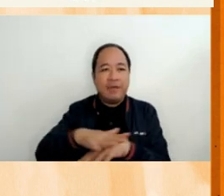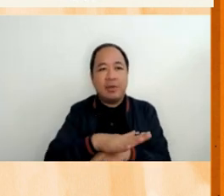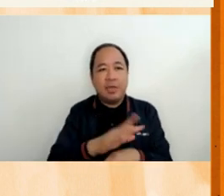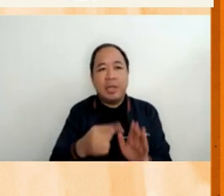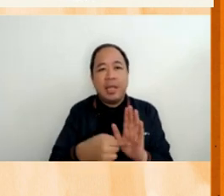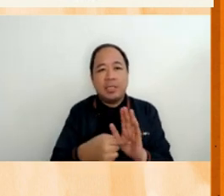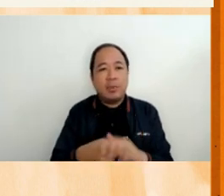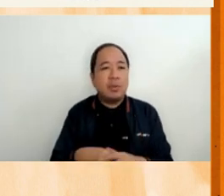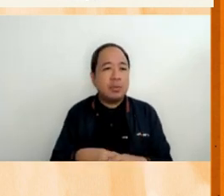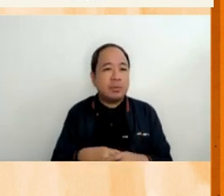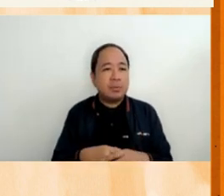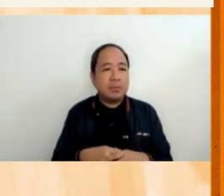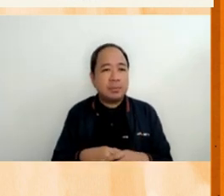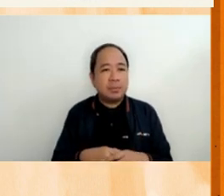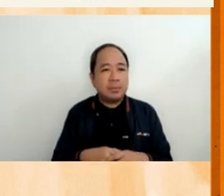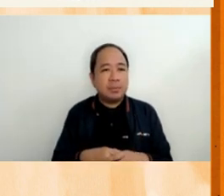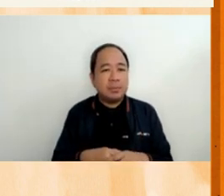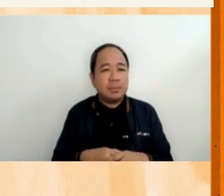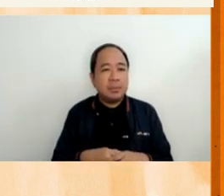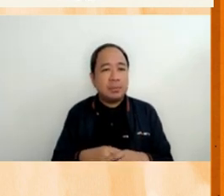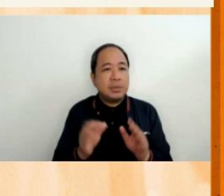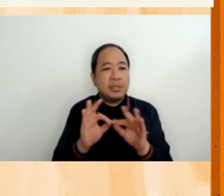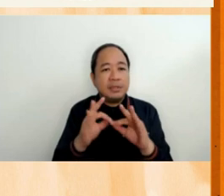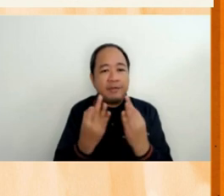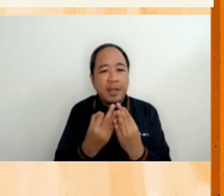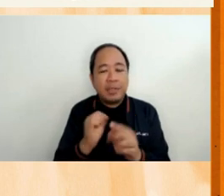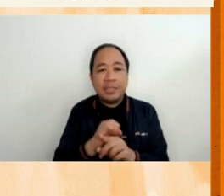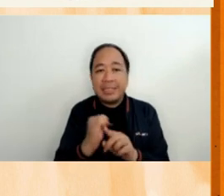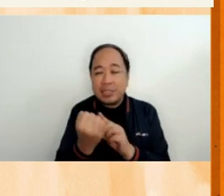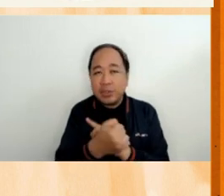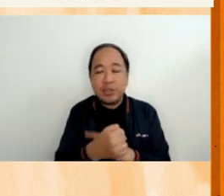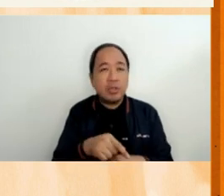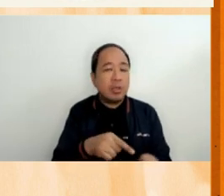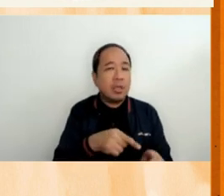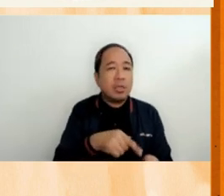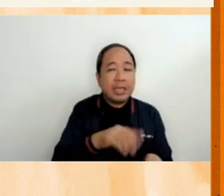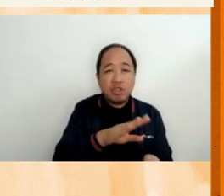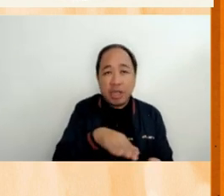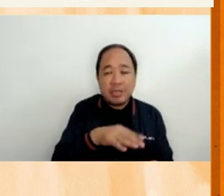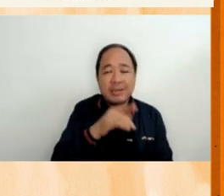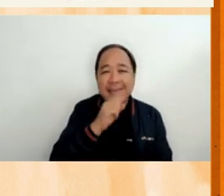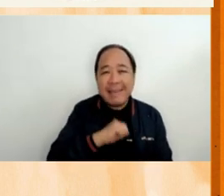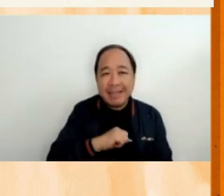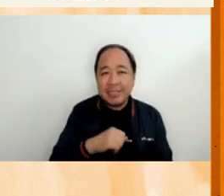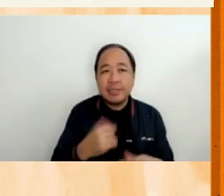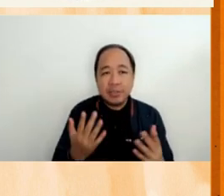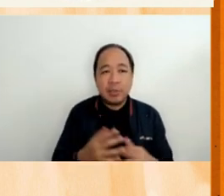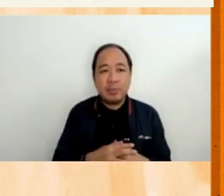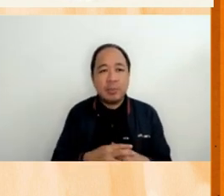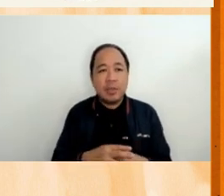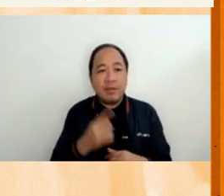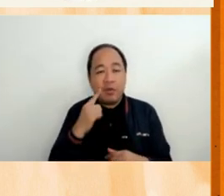trauma, family situation, and age of the child. For very young